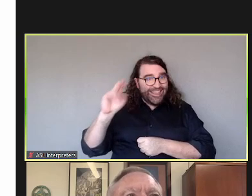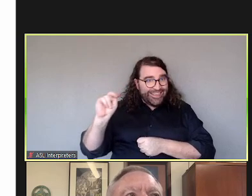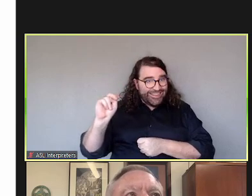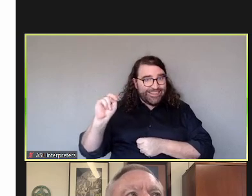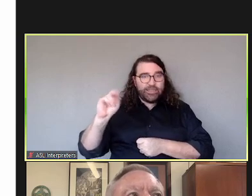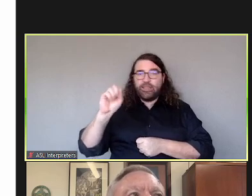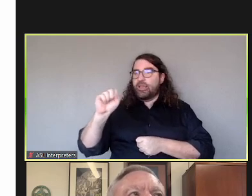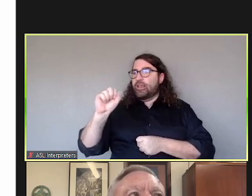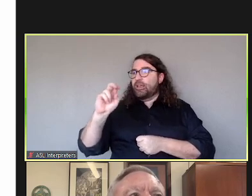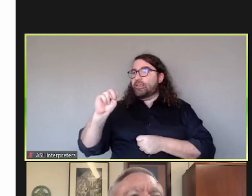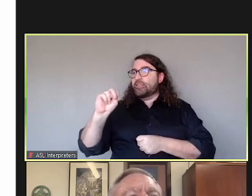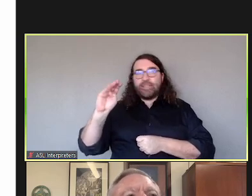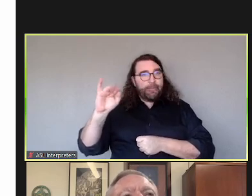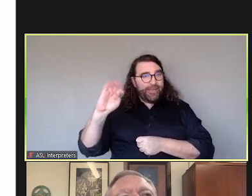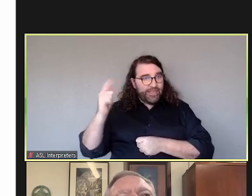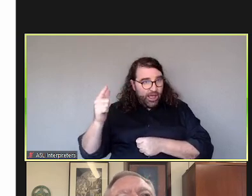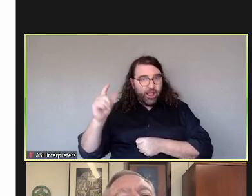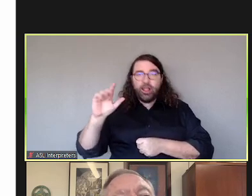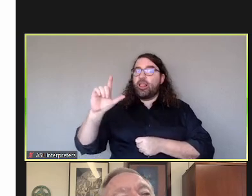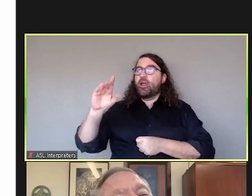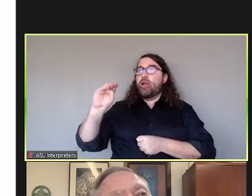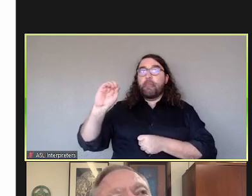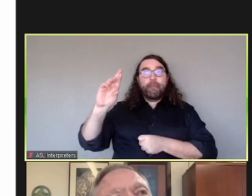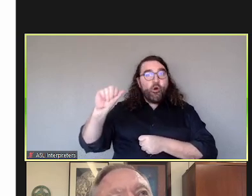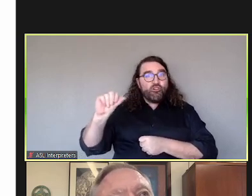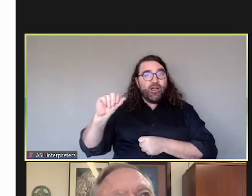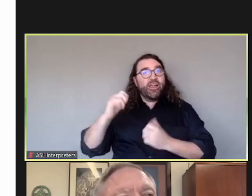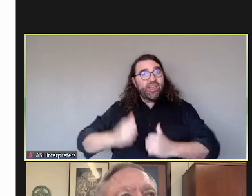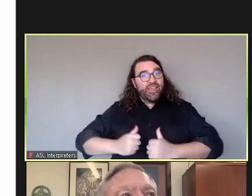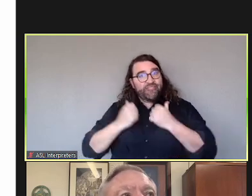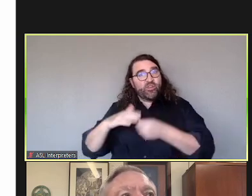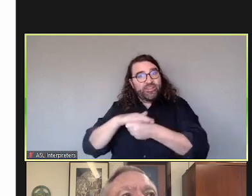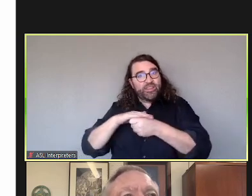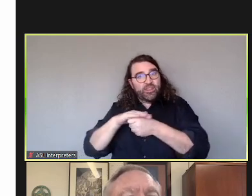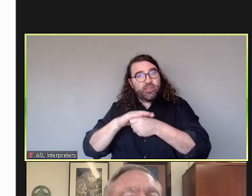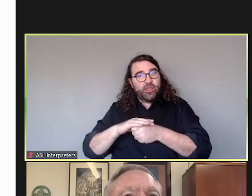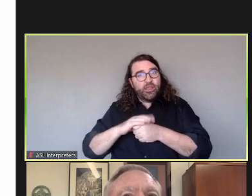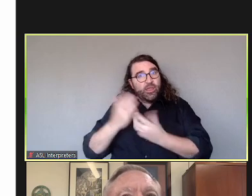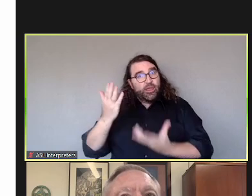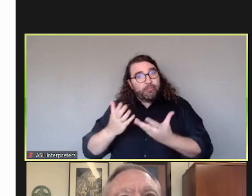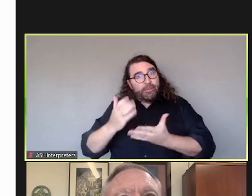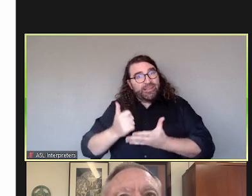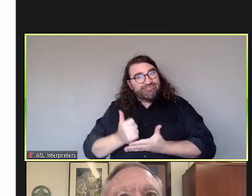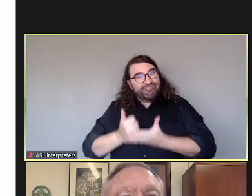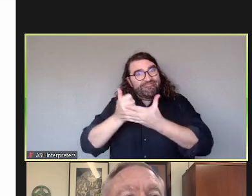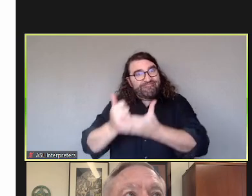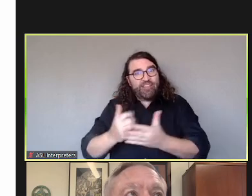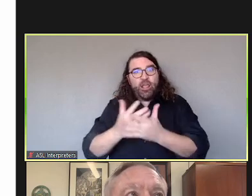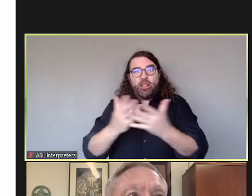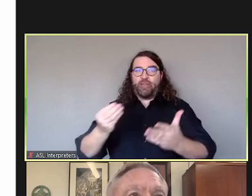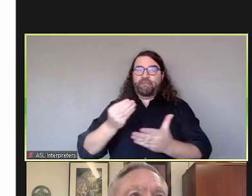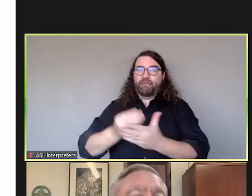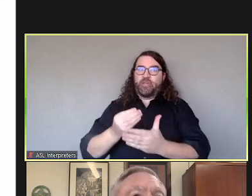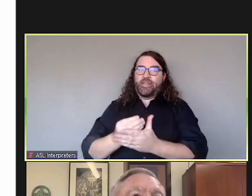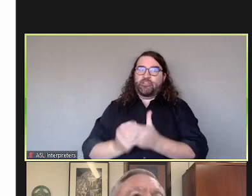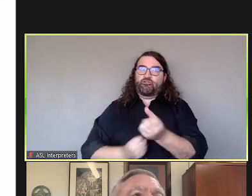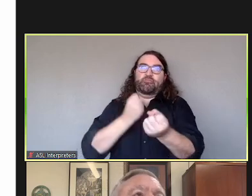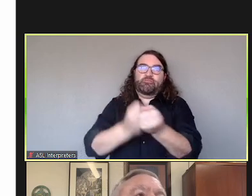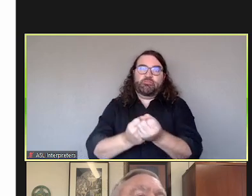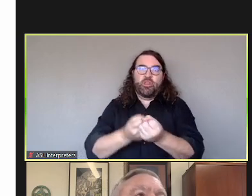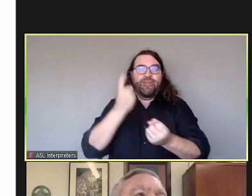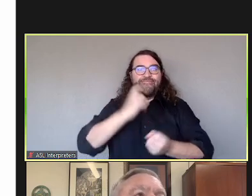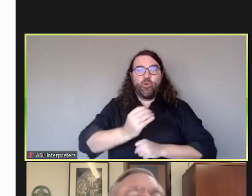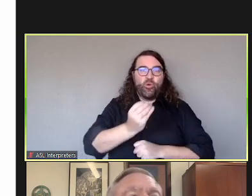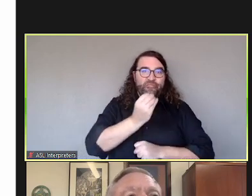the fires in your county, you may be able to get significant extra financial relief for food,